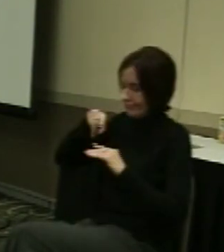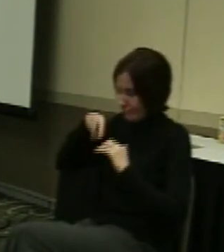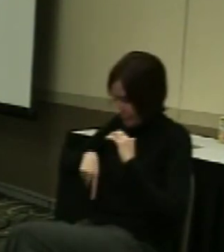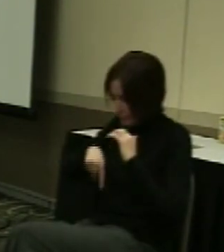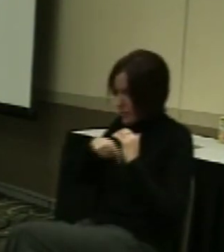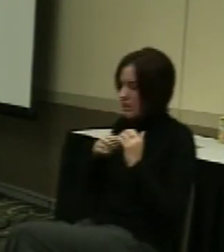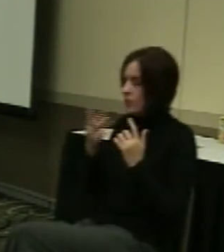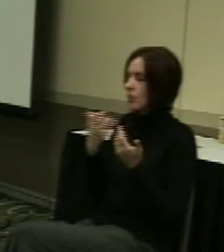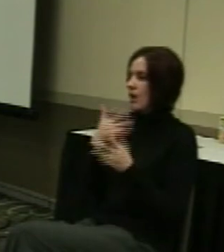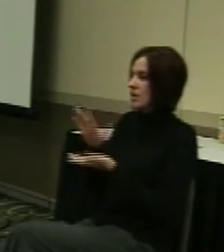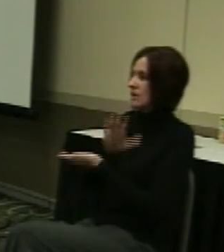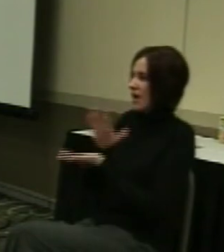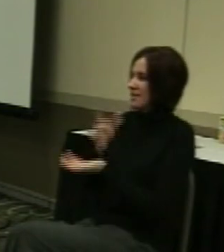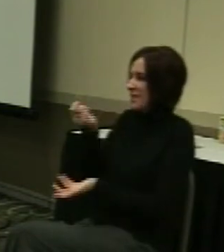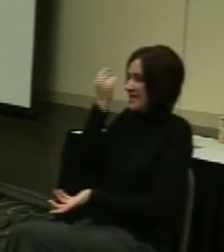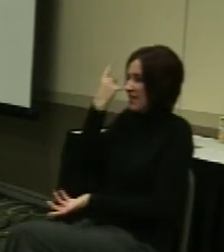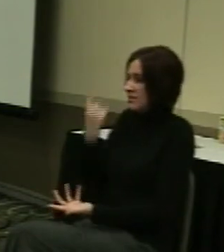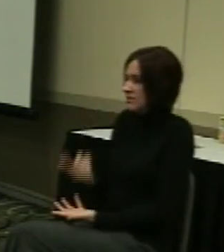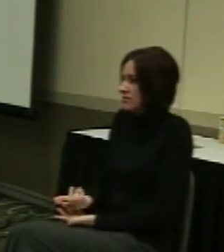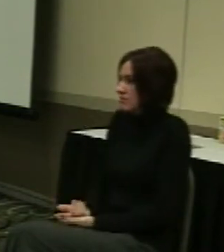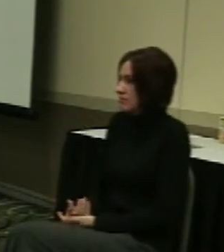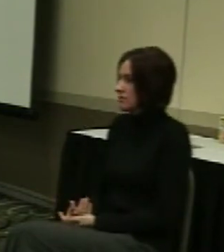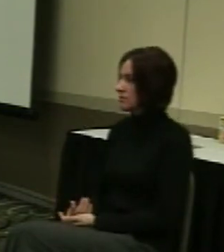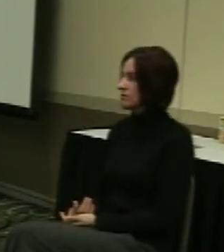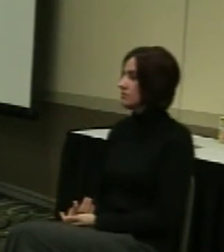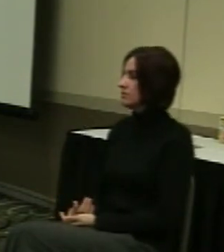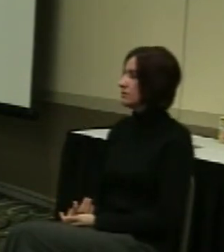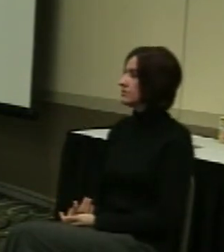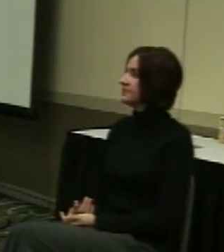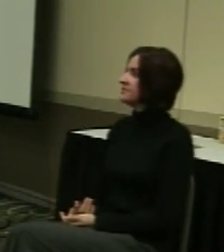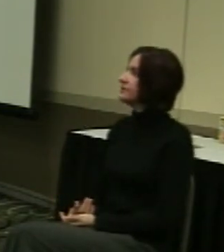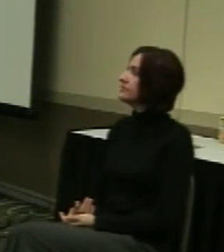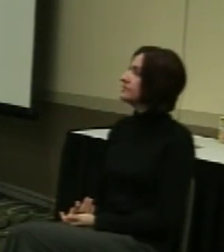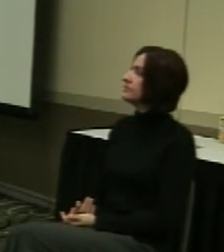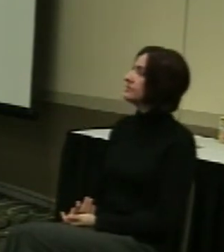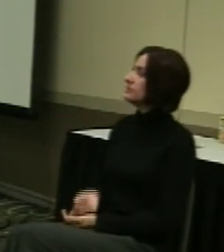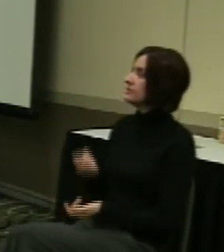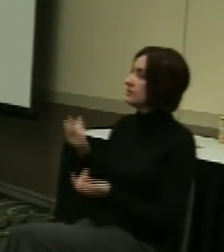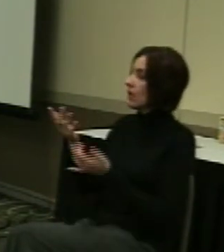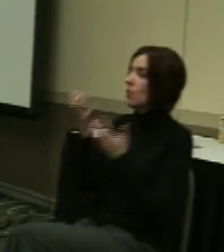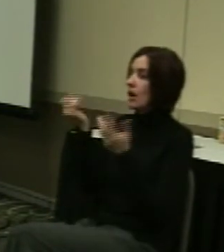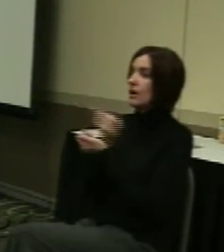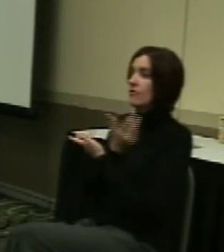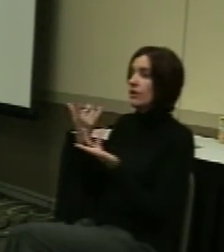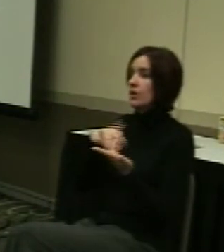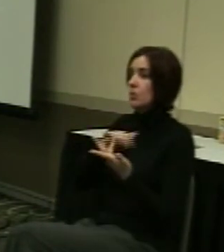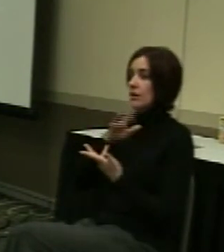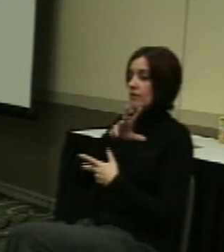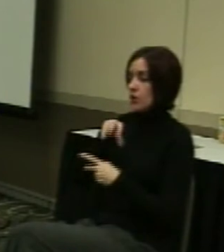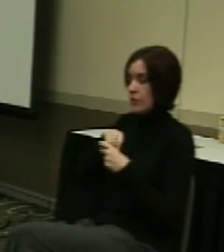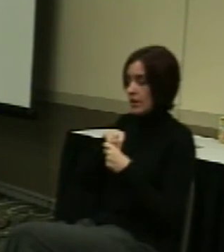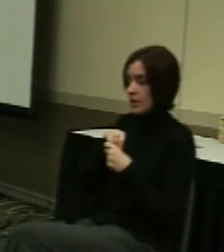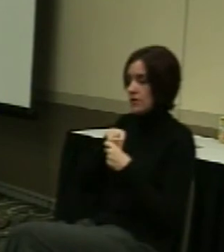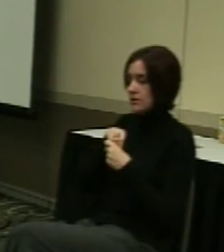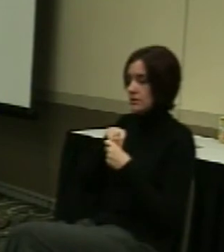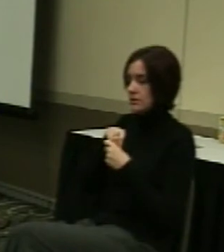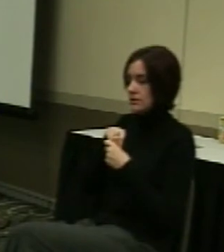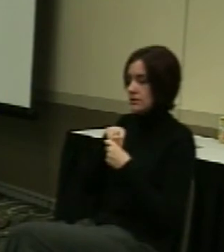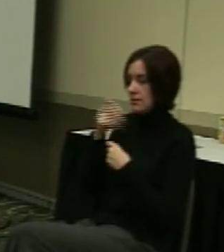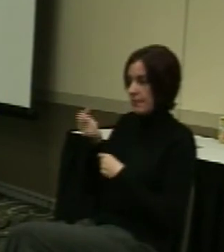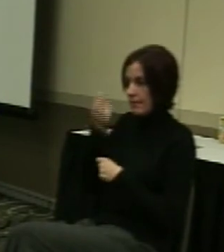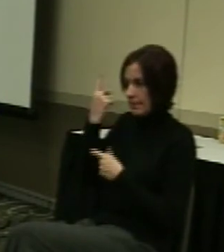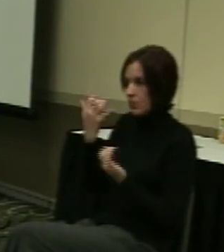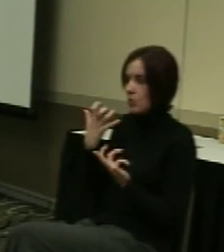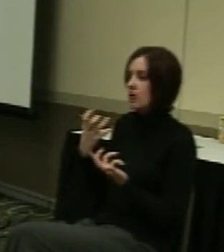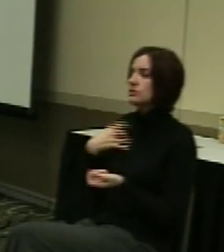we? We want all of what we've accumulated to make sense, and we want them to speak to